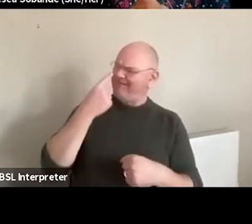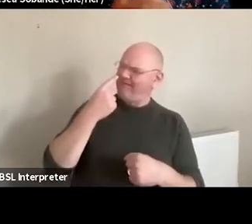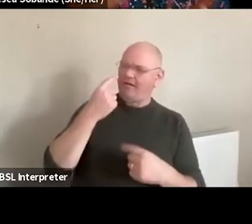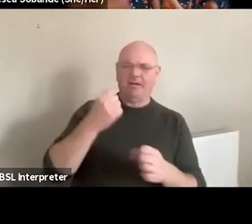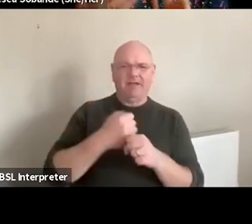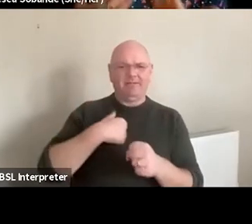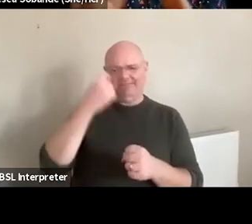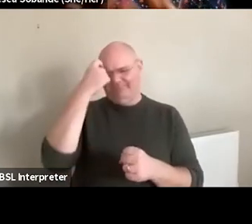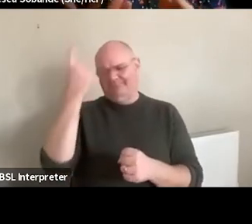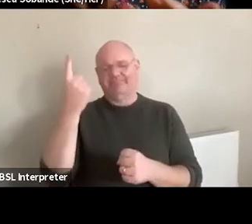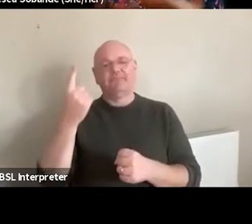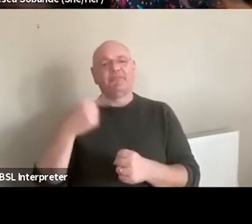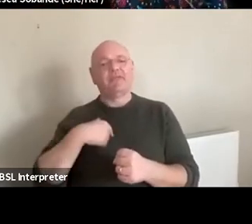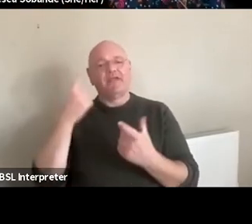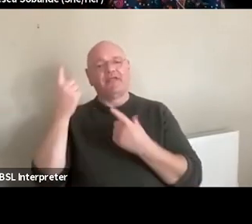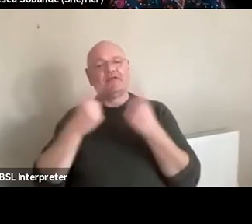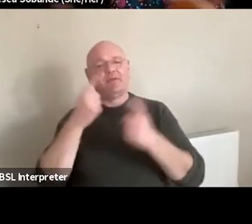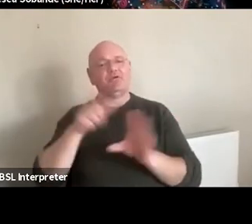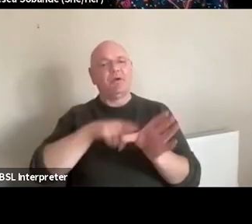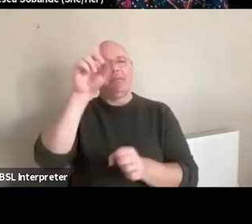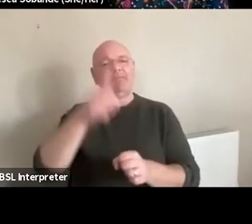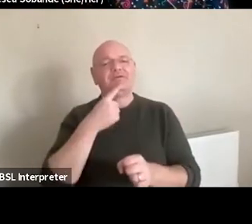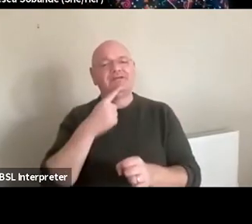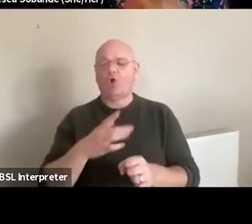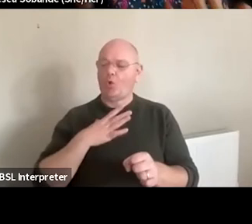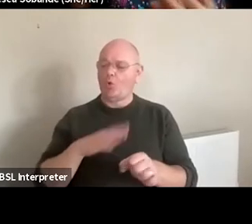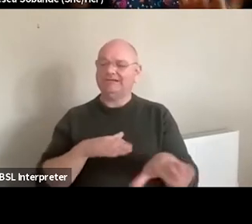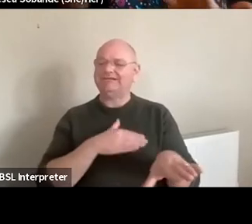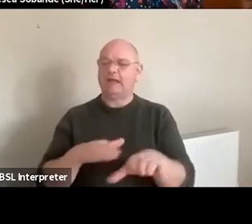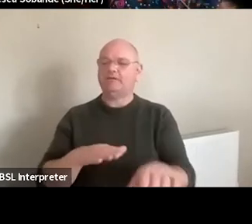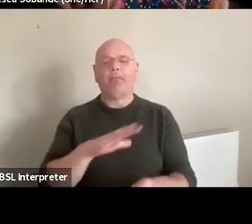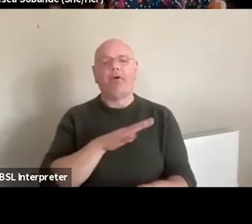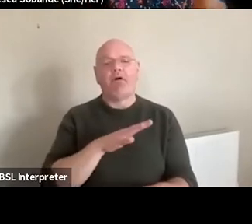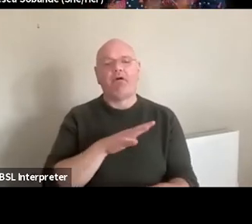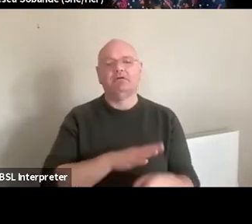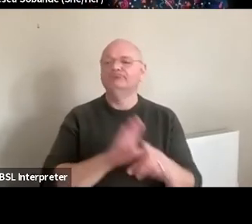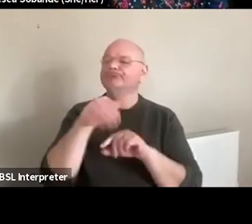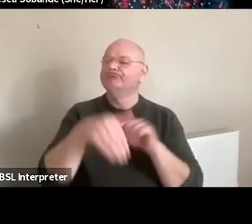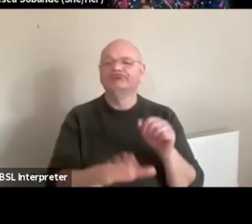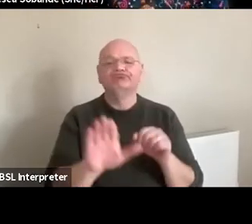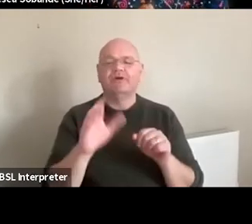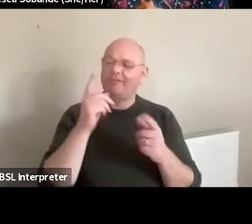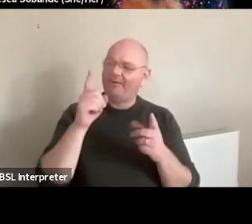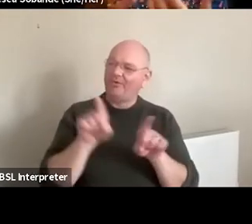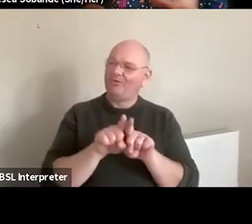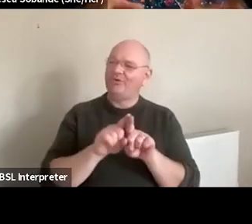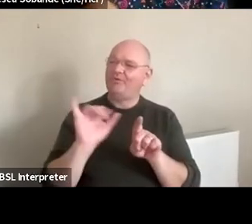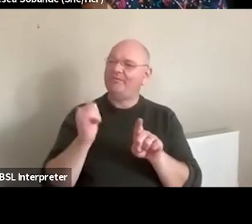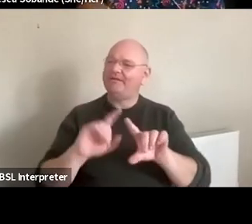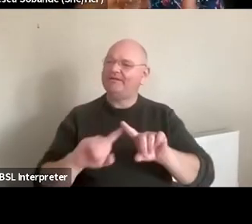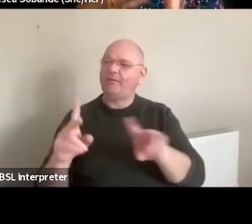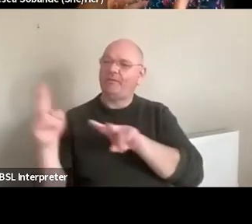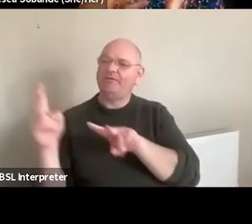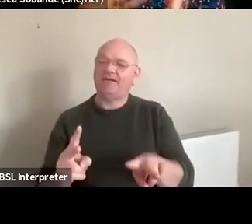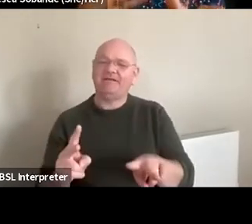about that point to do with, you know, people saying like we want a skateboard. And I was also thinking, I guess another way to maybe look at it is that thinking about the